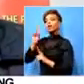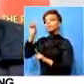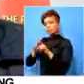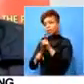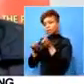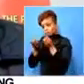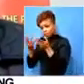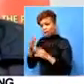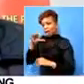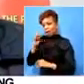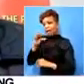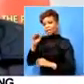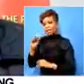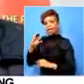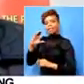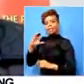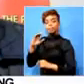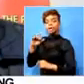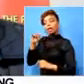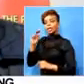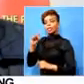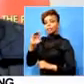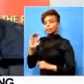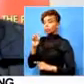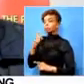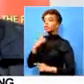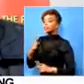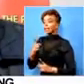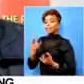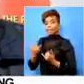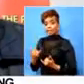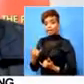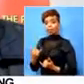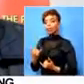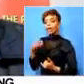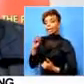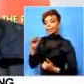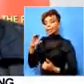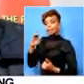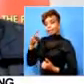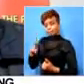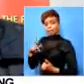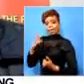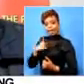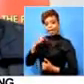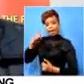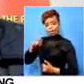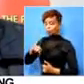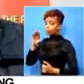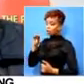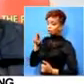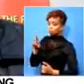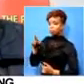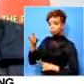to espouse what you are saying right now as the SACP. So I have to ask you, at what point do